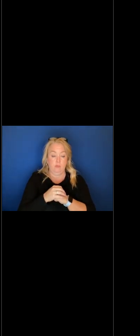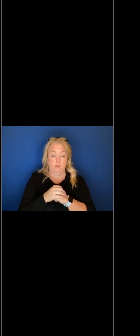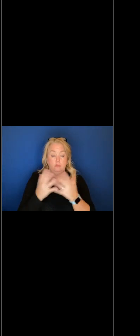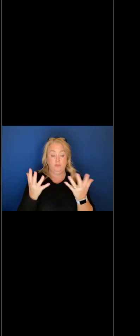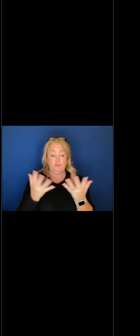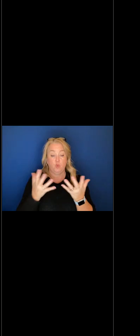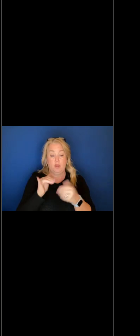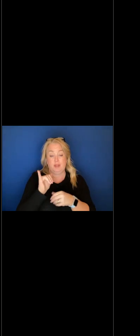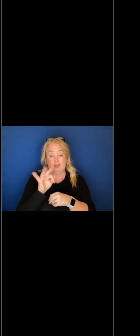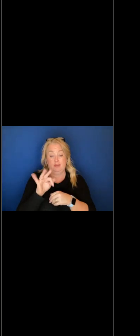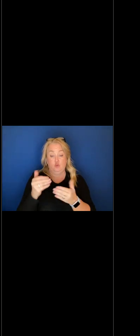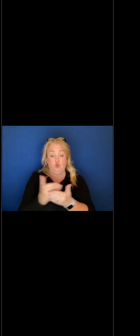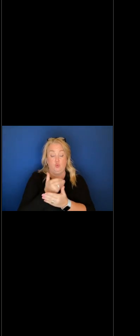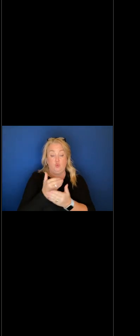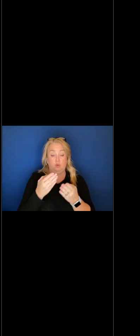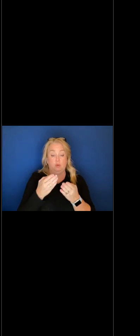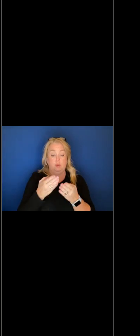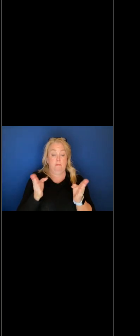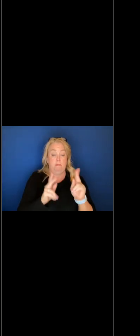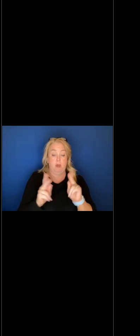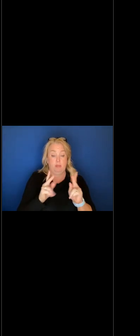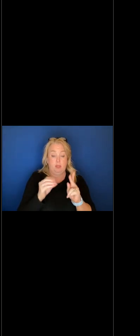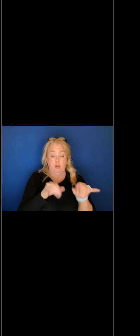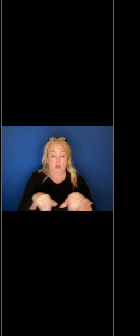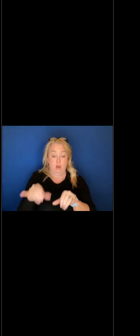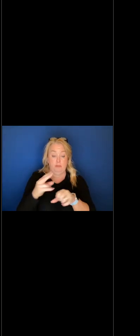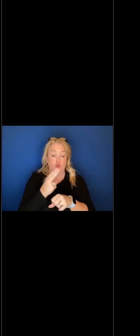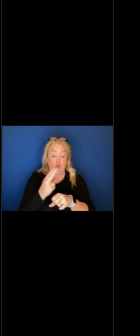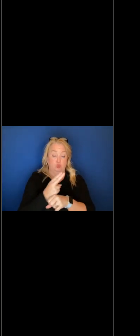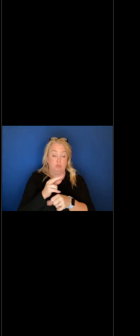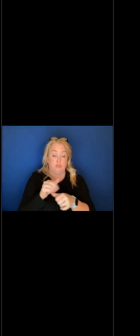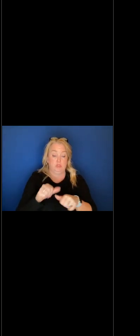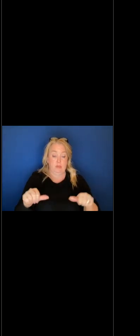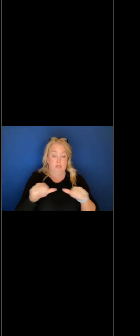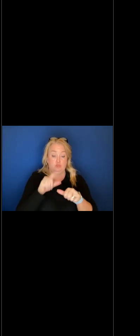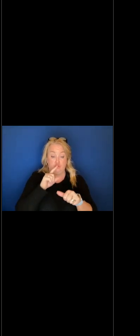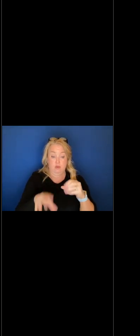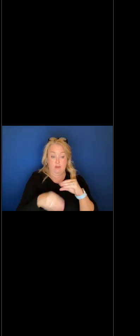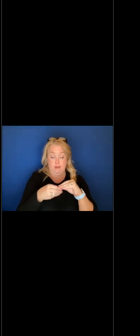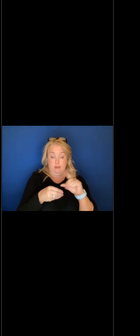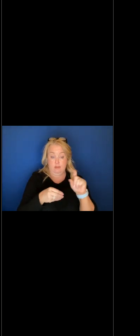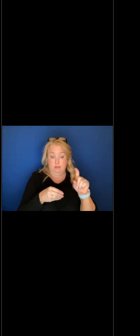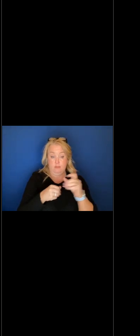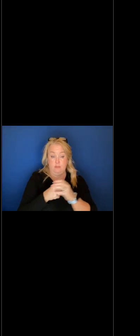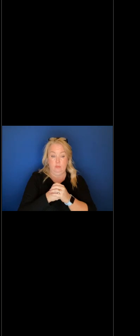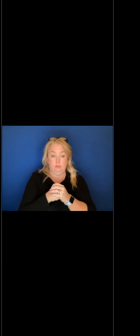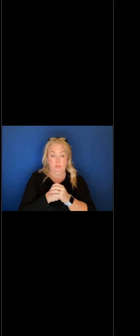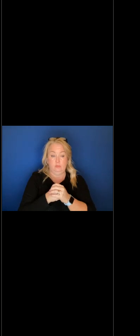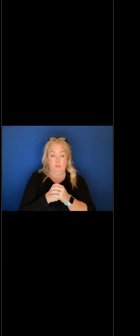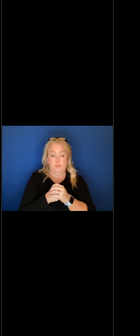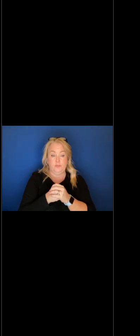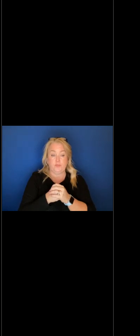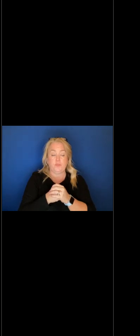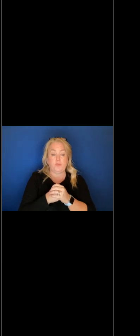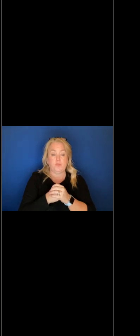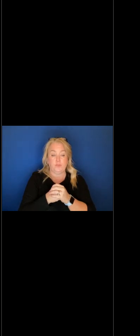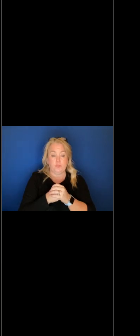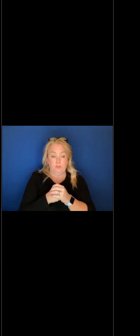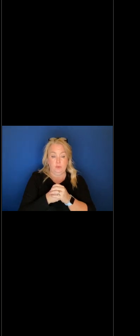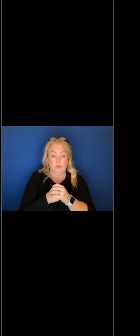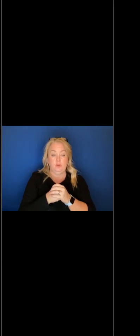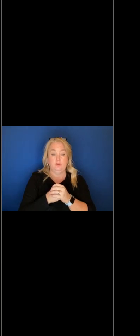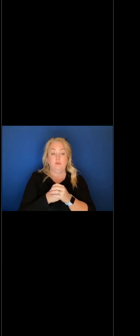What if new public and common use spaces are also being added? If new public and common